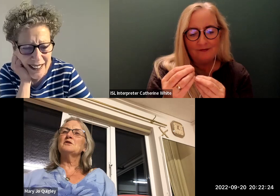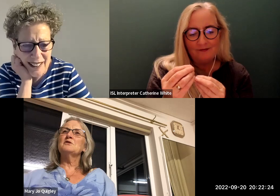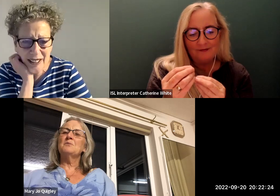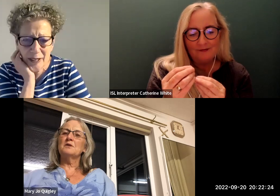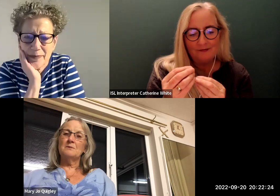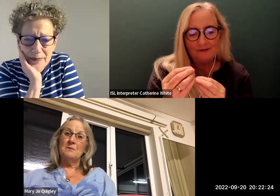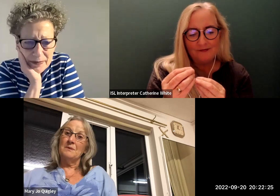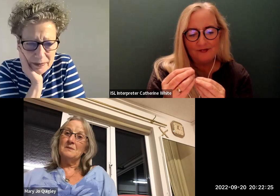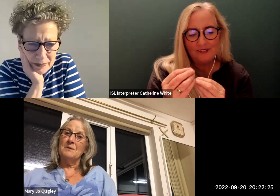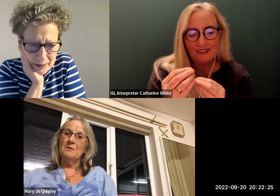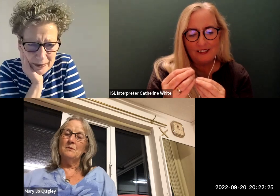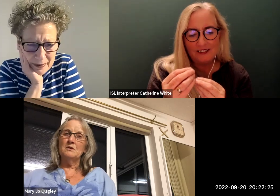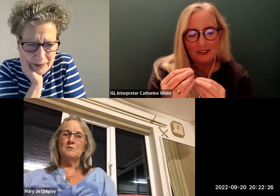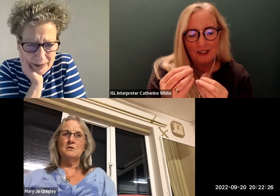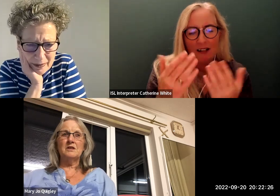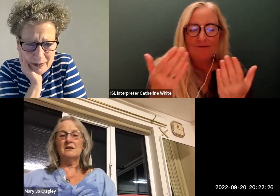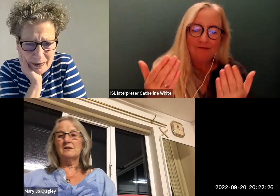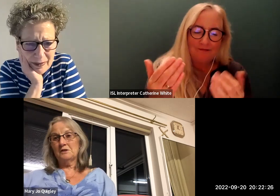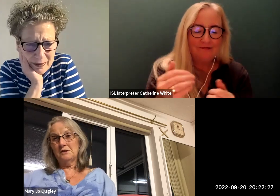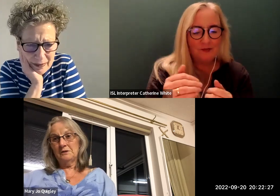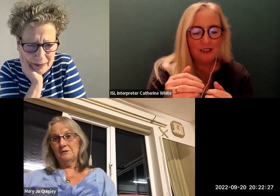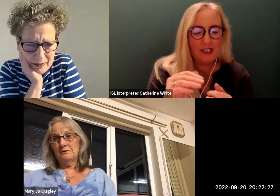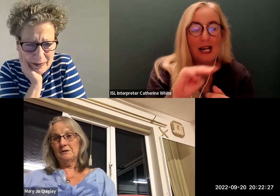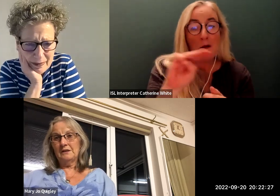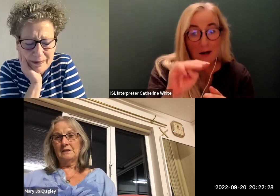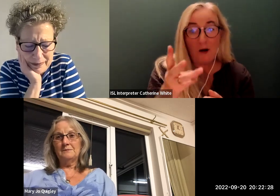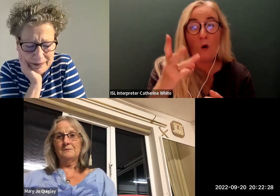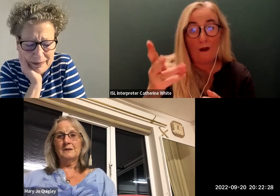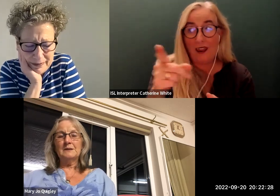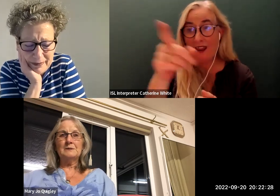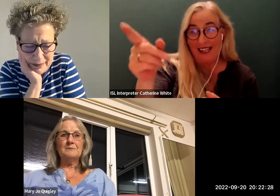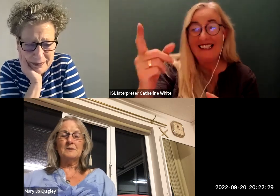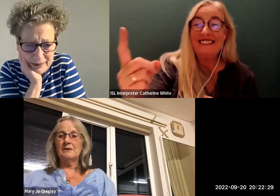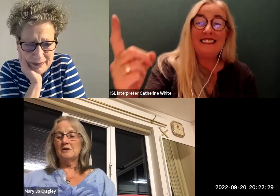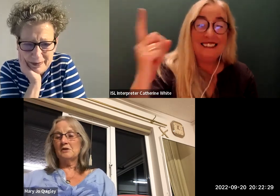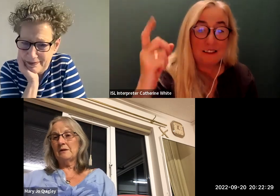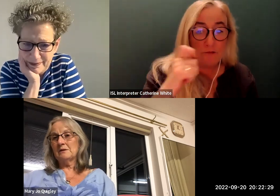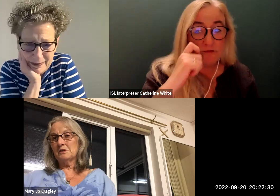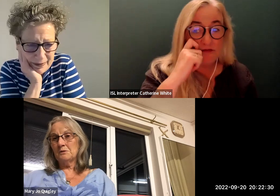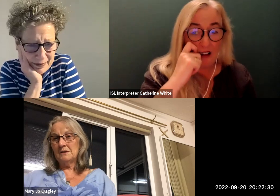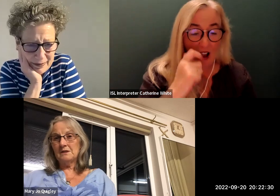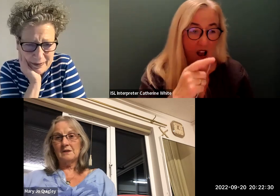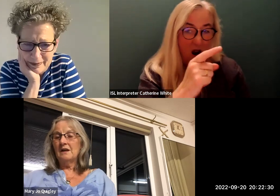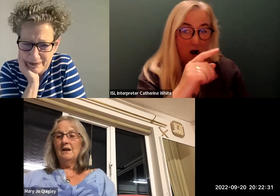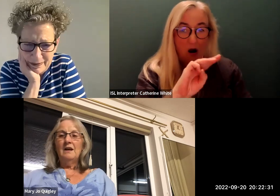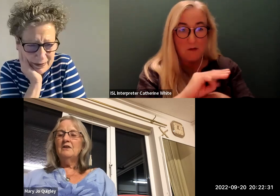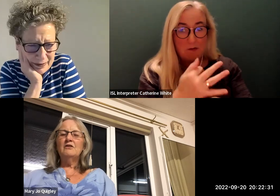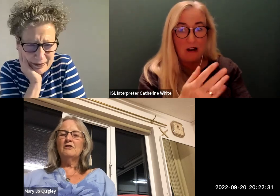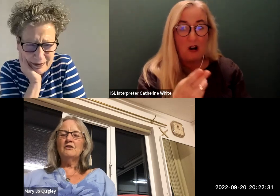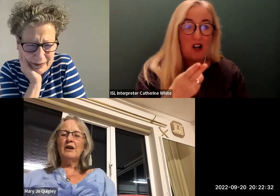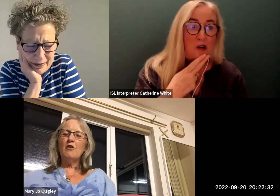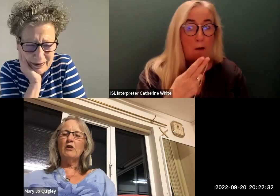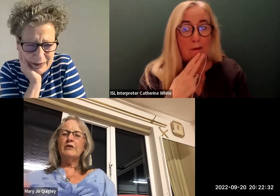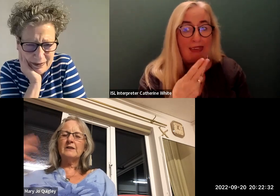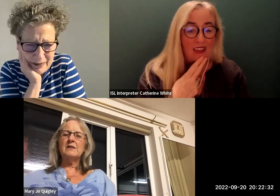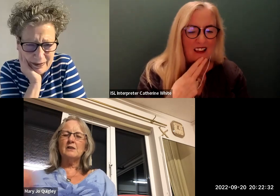used to puzzle people, because people would insult you, you know, and say that your parents were dummies, and you know,